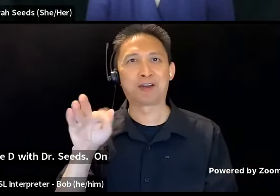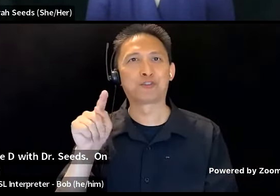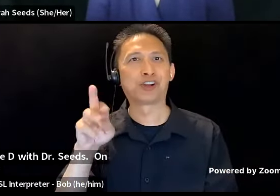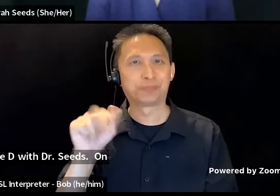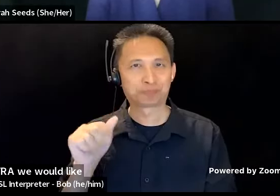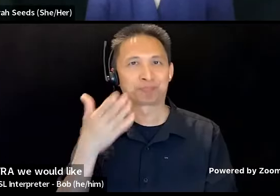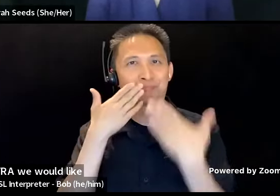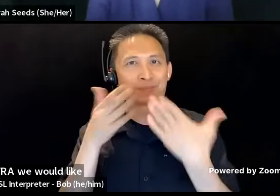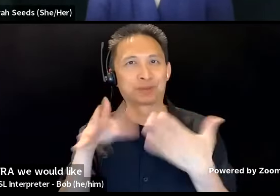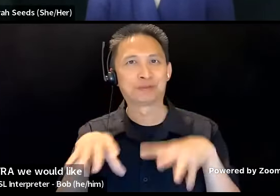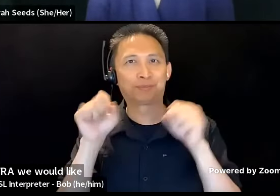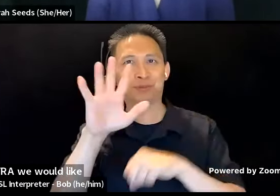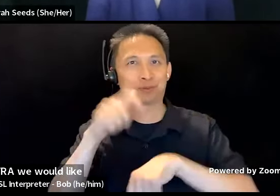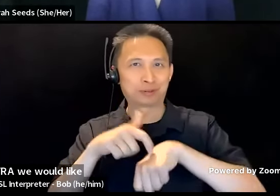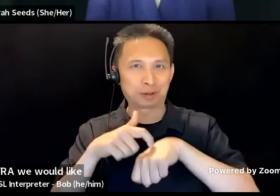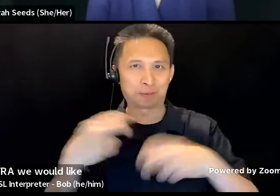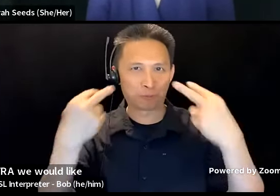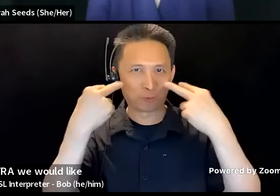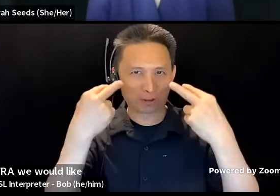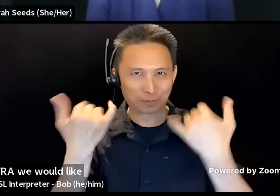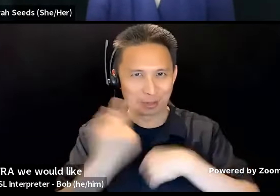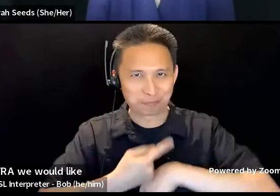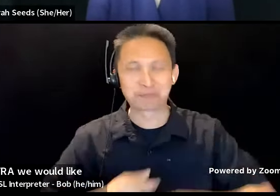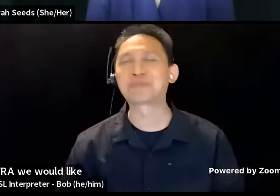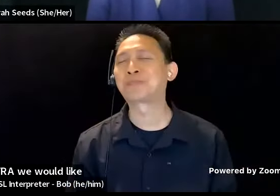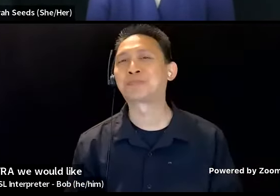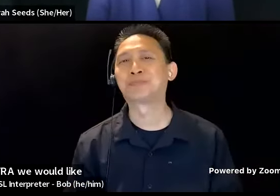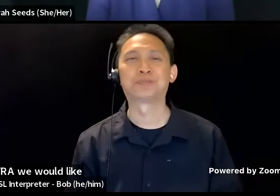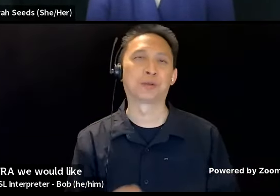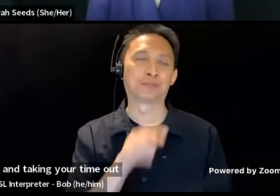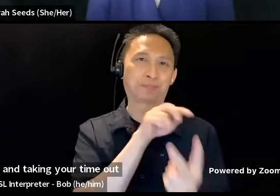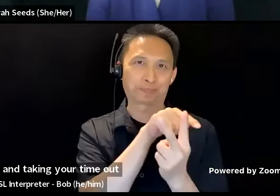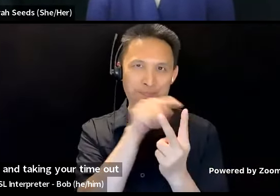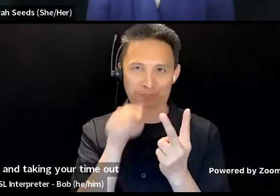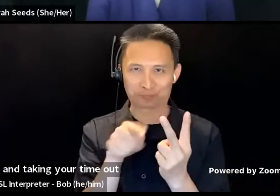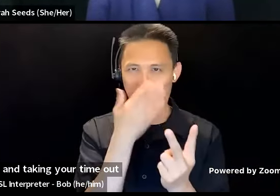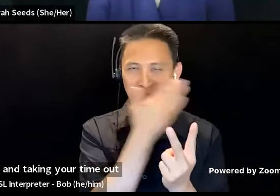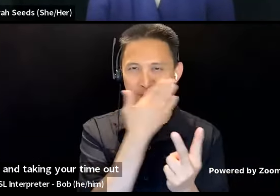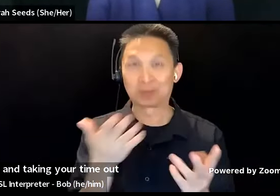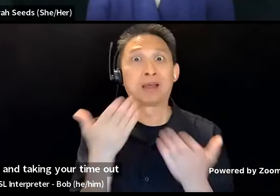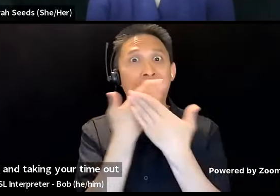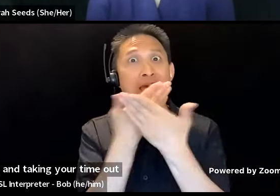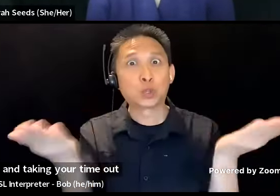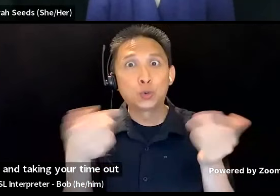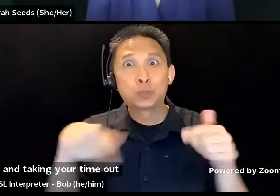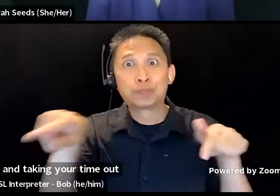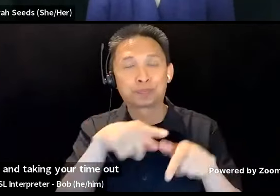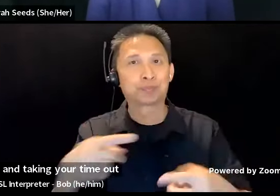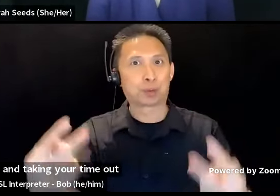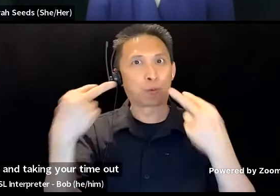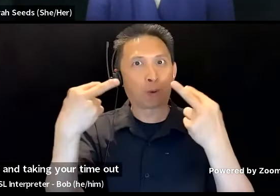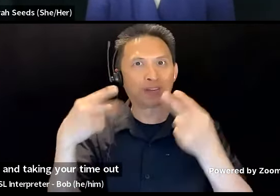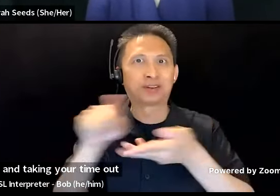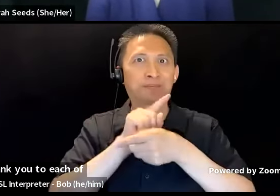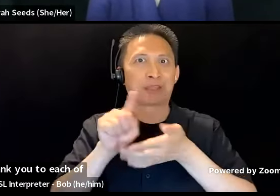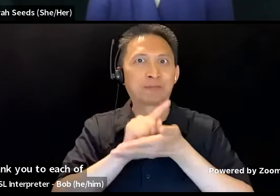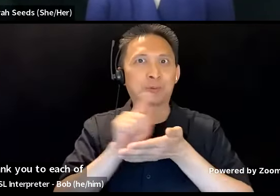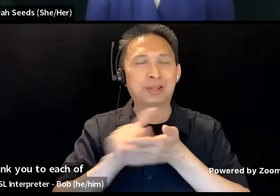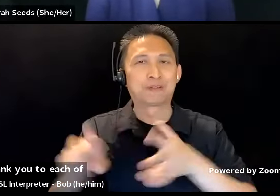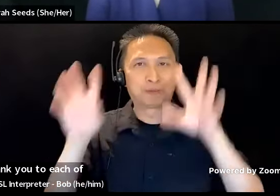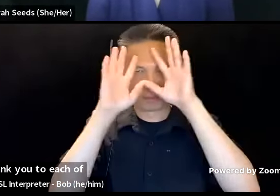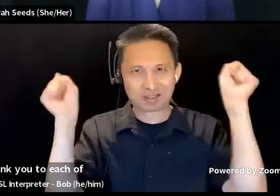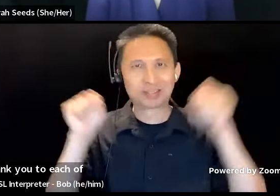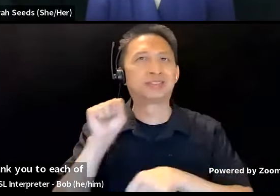your time out to be here with us. So special thanks to each of you who have been tuning in each week for our President's Task Force on